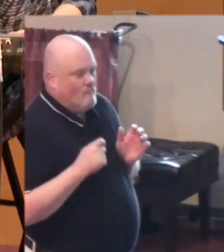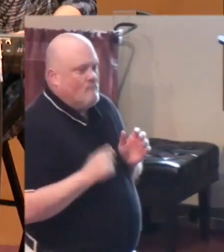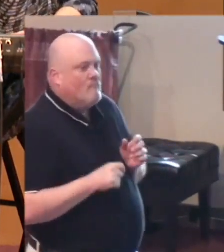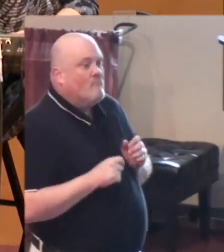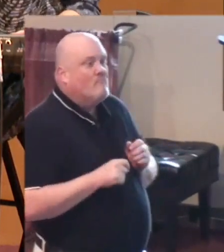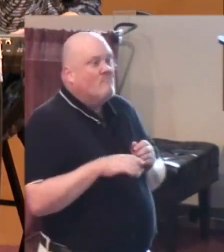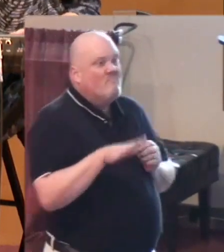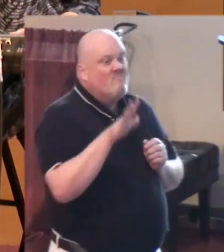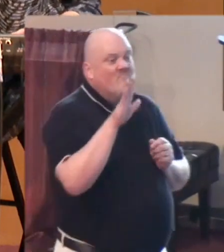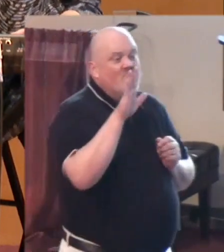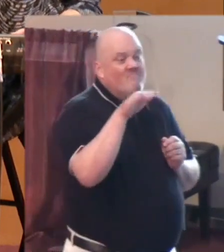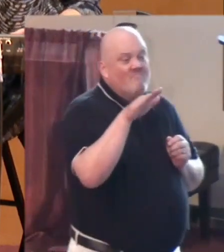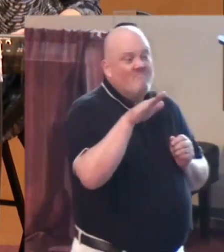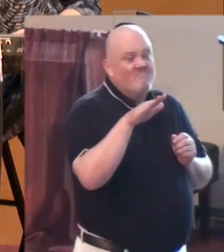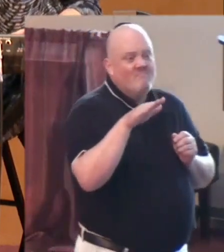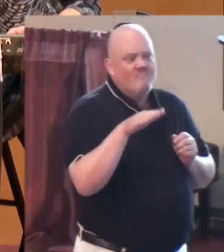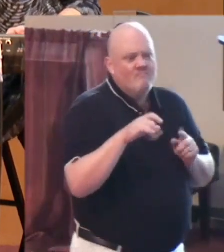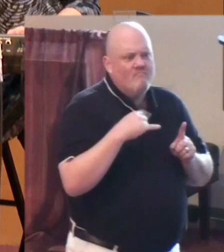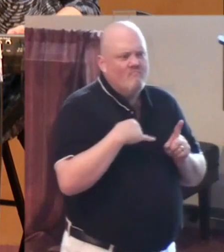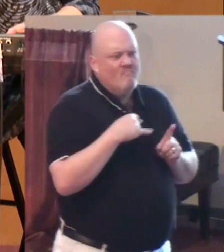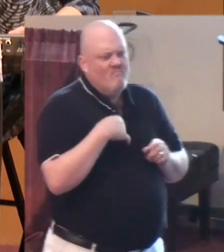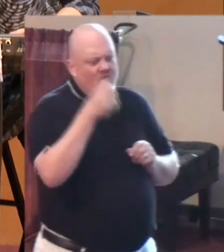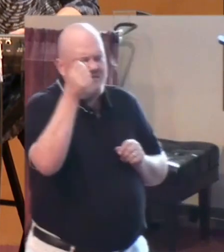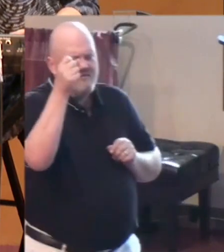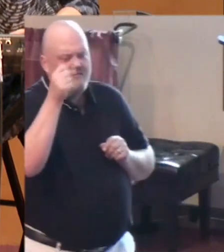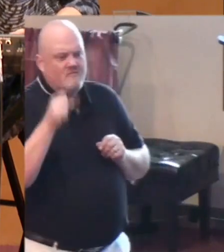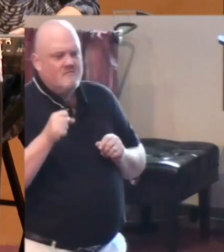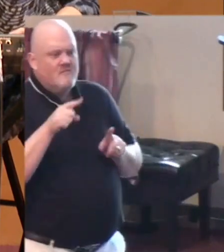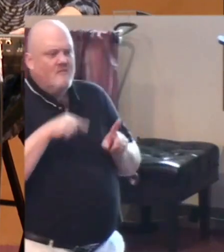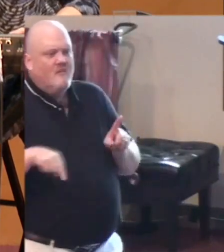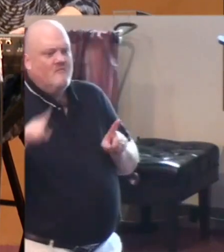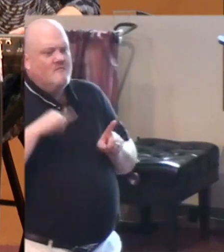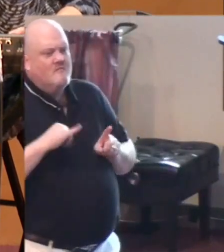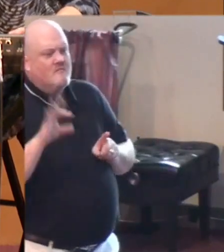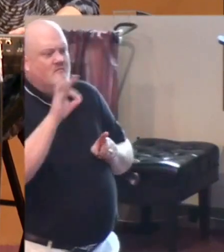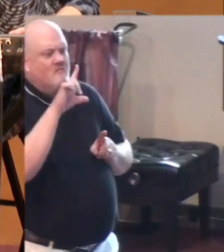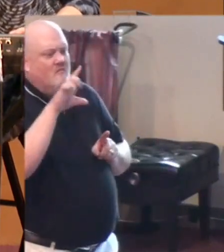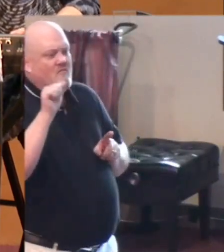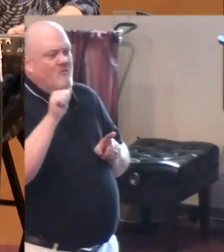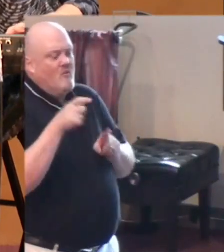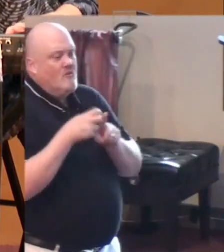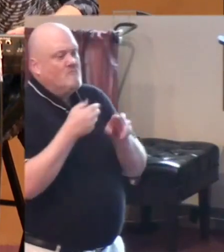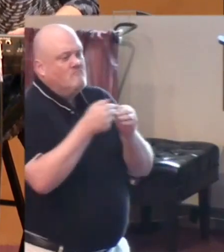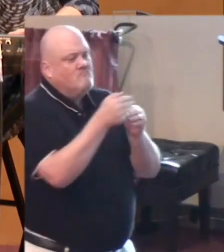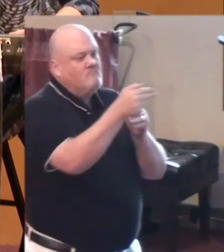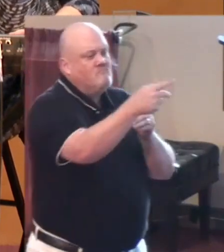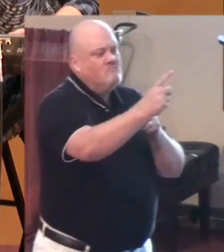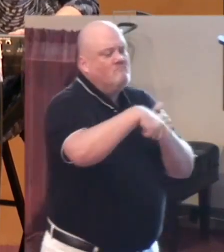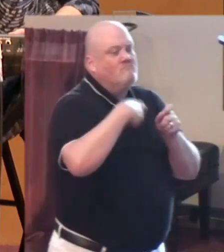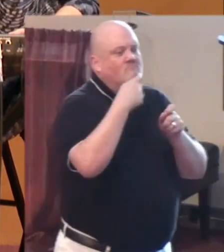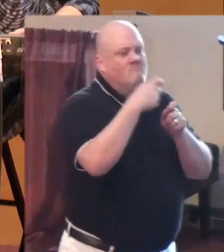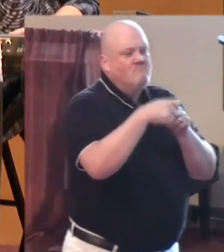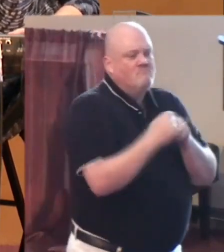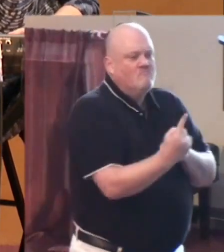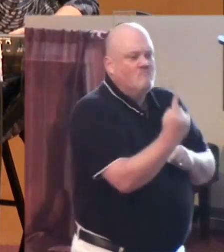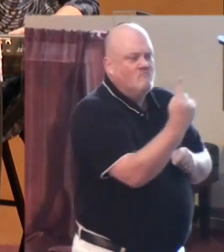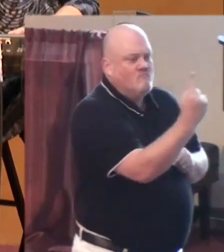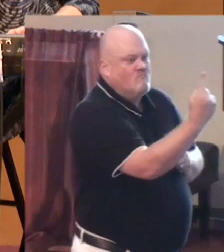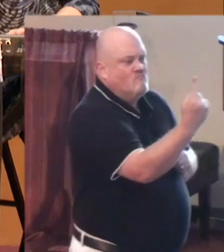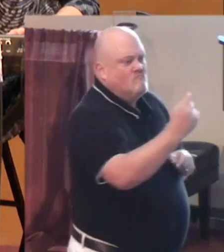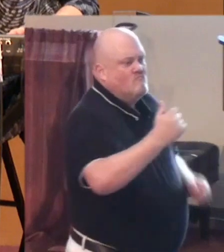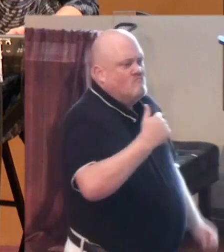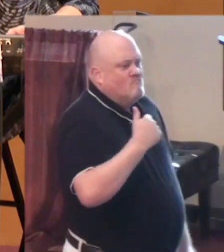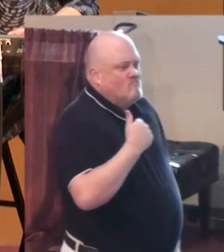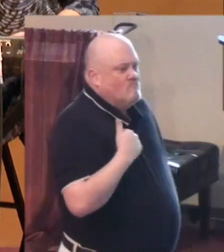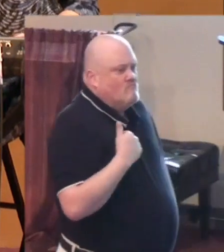I met him on the south side of the Pensacola Pier, a solitary